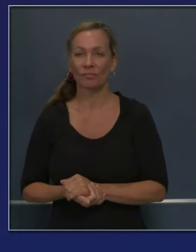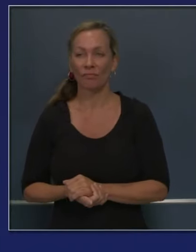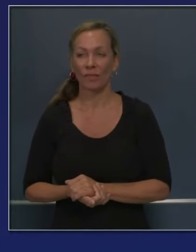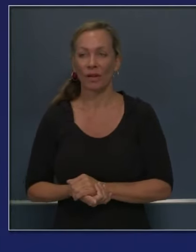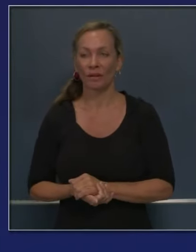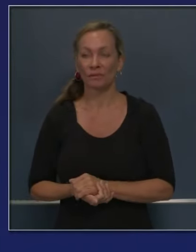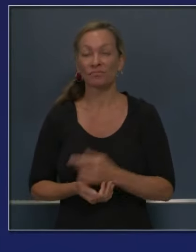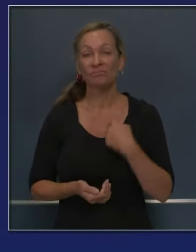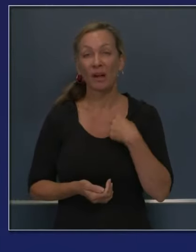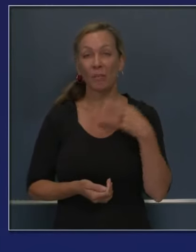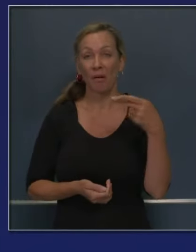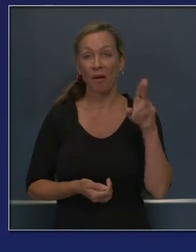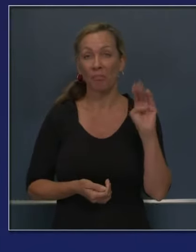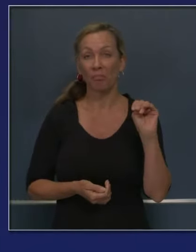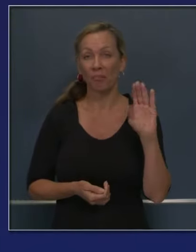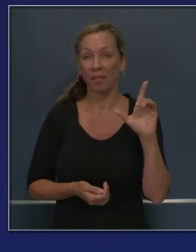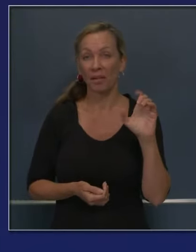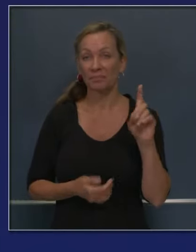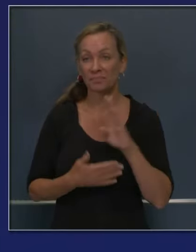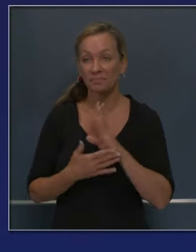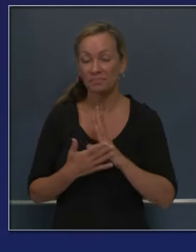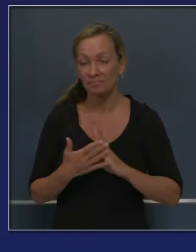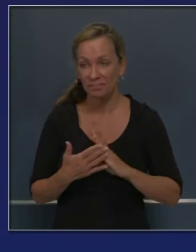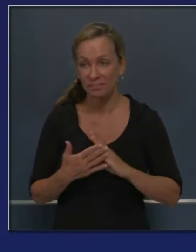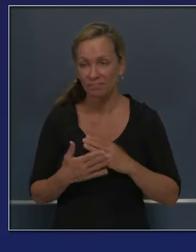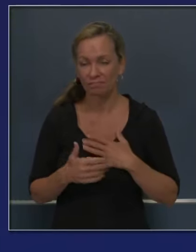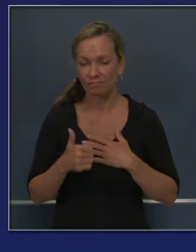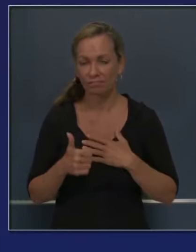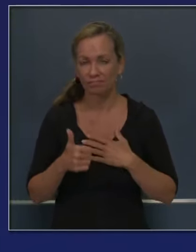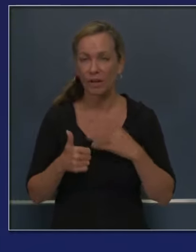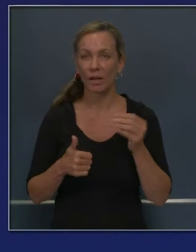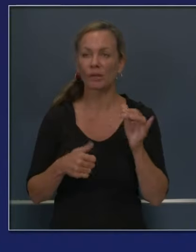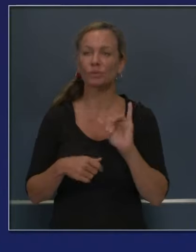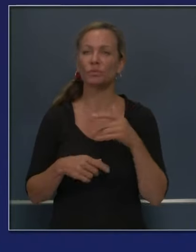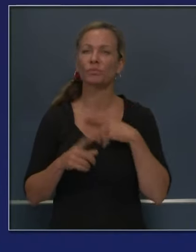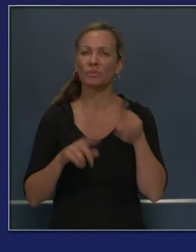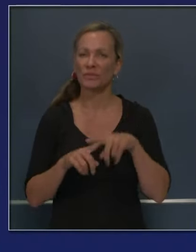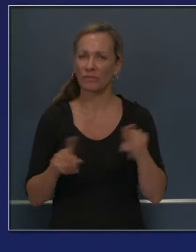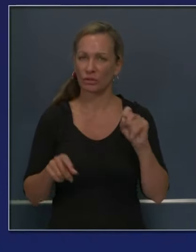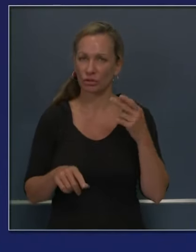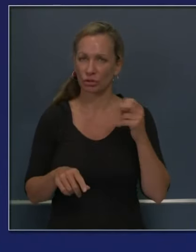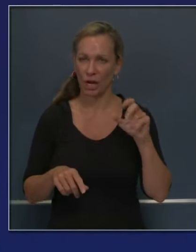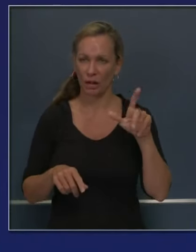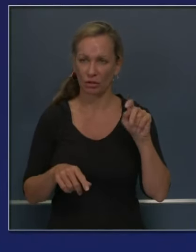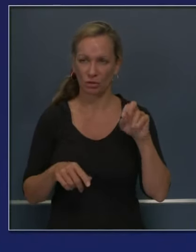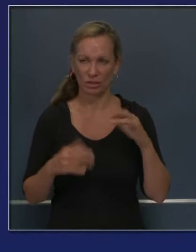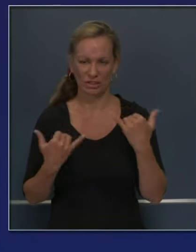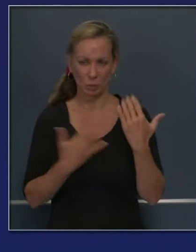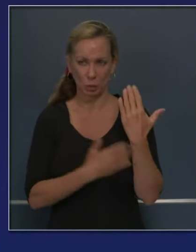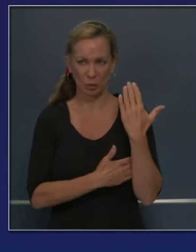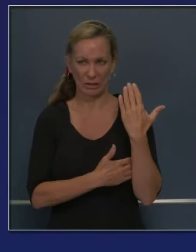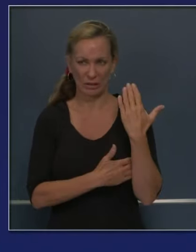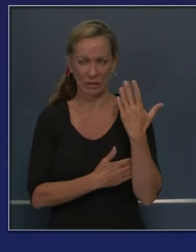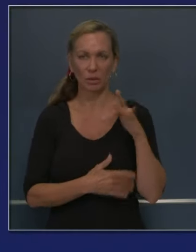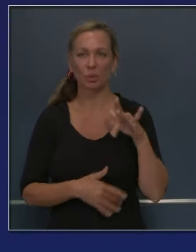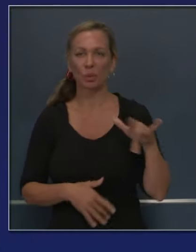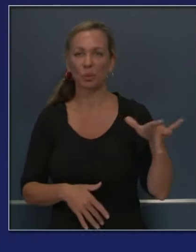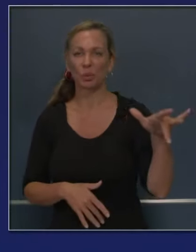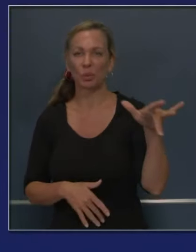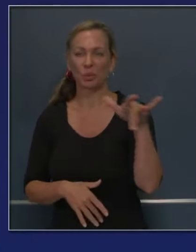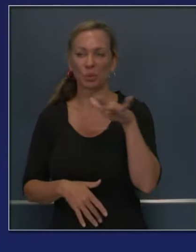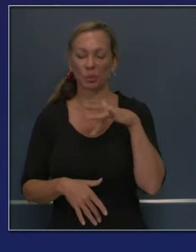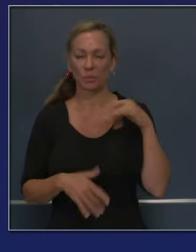on Thursday at a shelter where 1 a.m, the shelter had no one in the shelter, and they got a call that